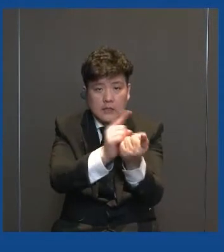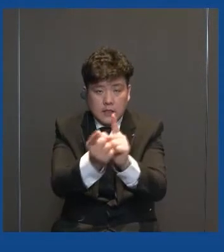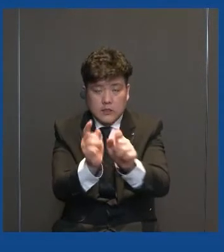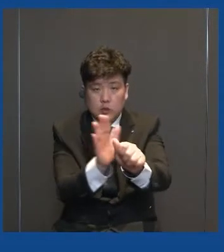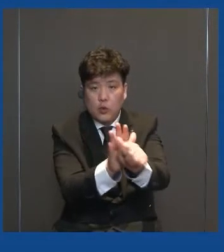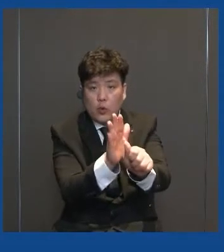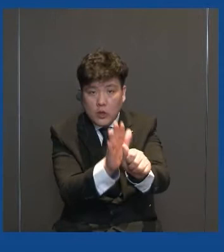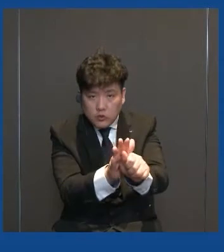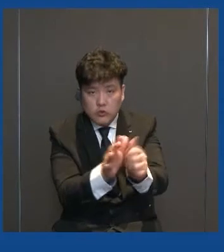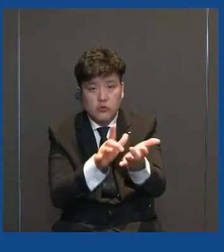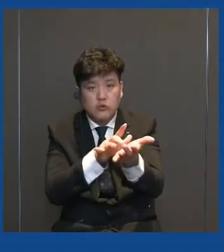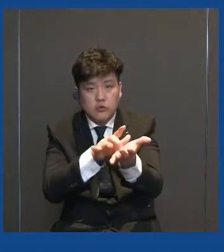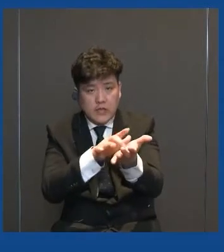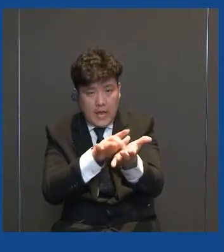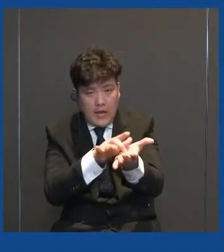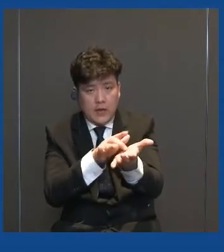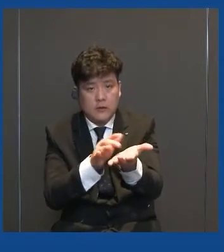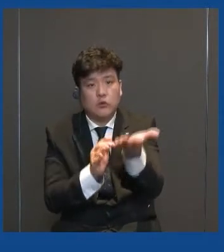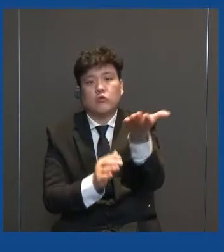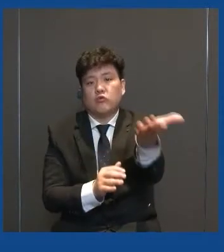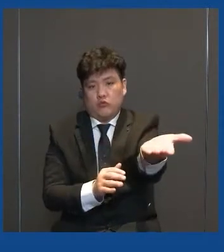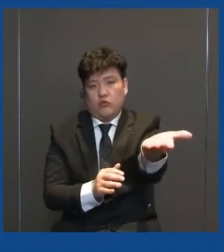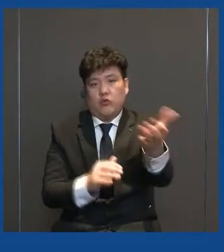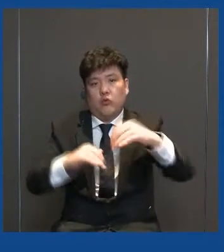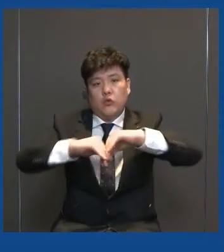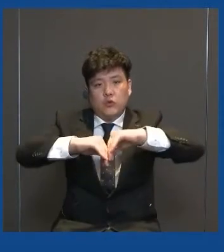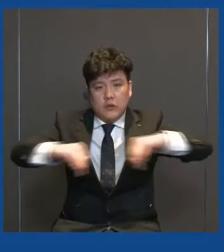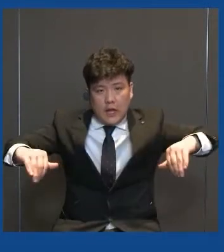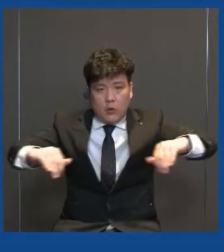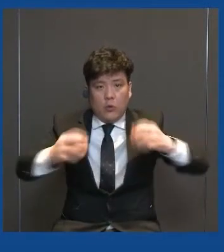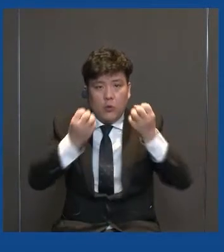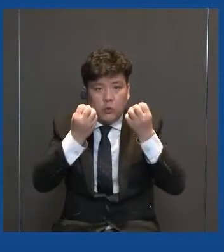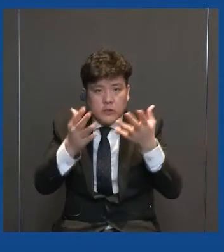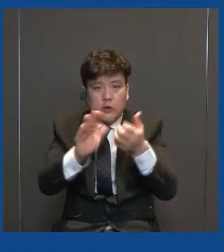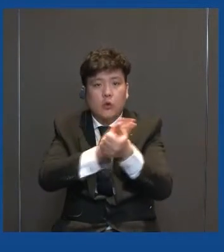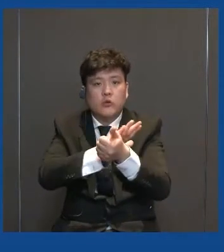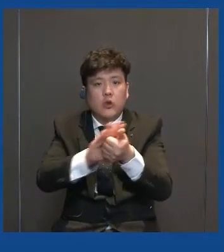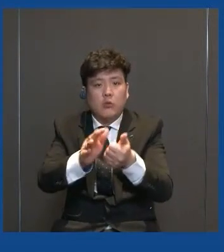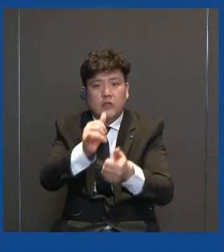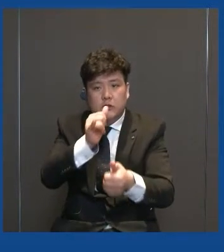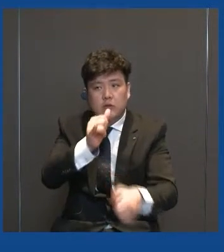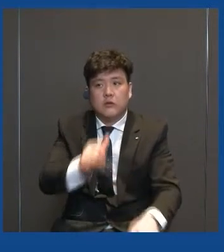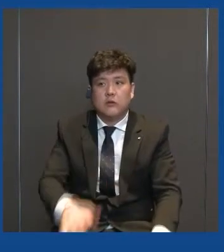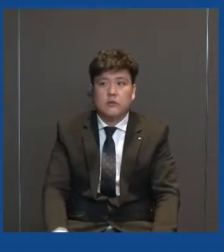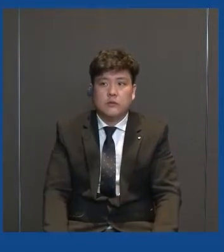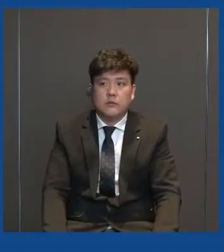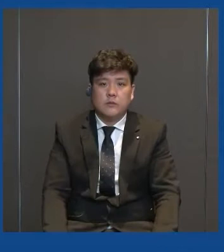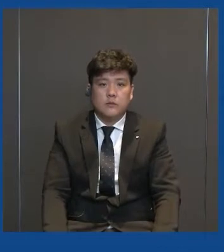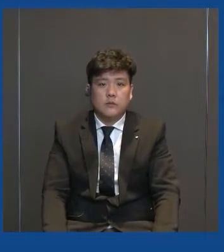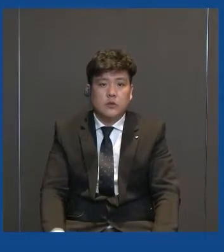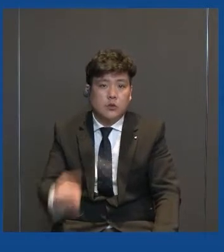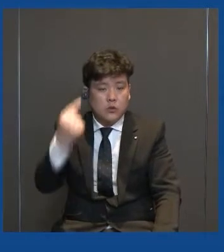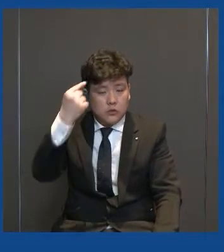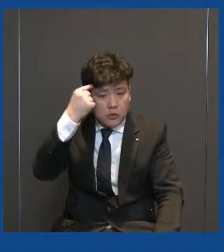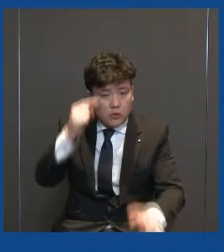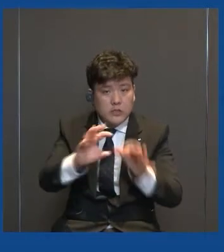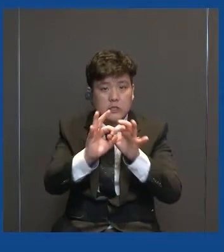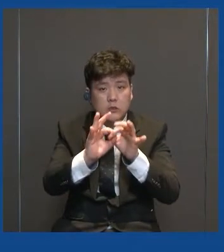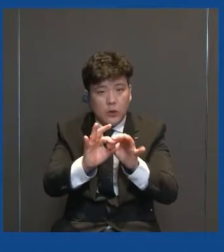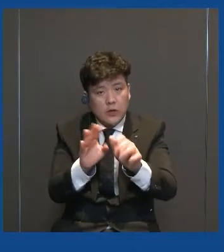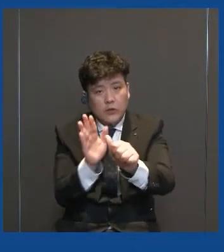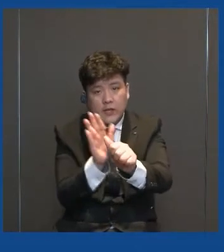been a challenge for mental health of many individuals, there's been many different initiatives in